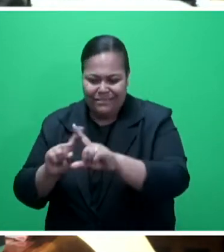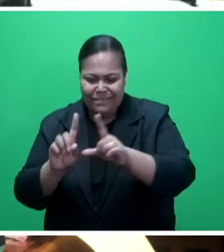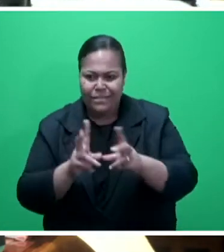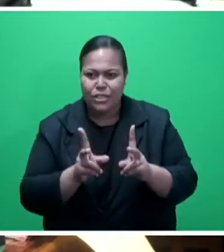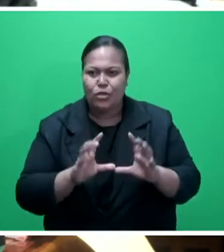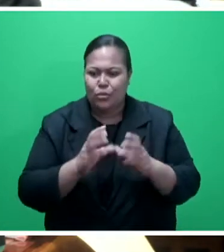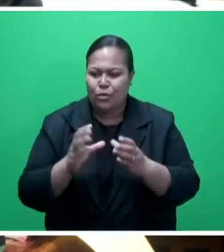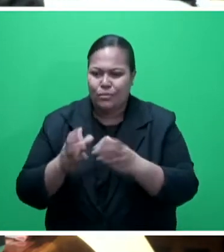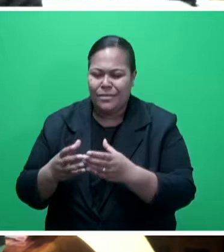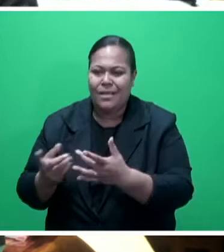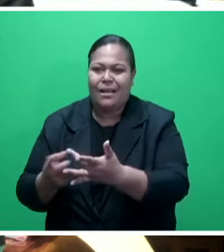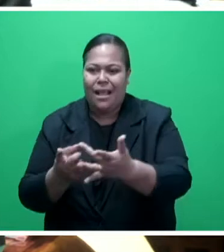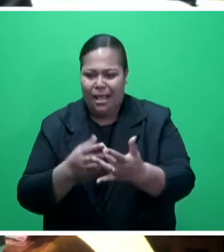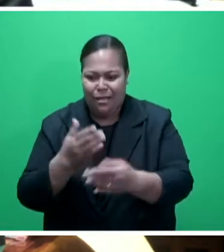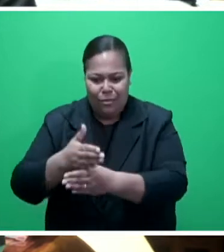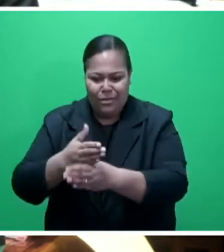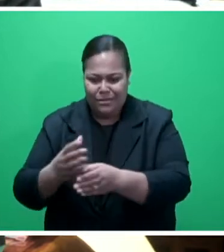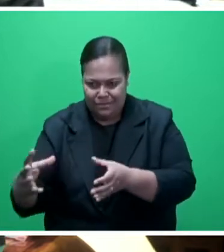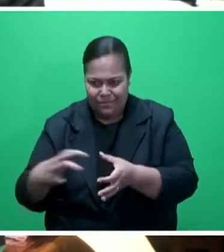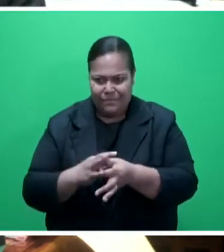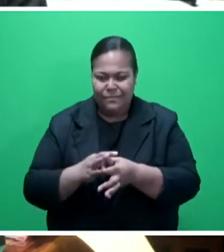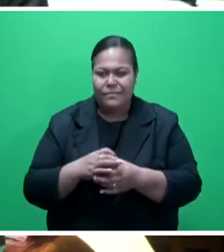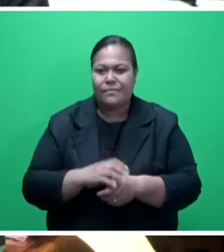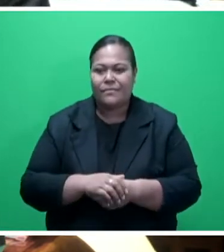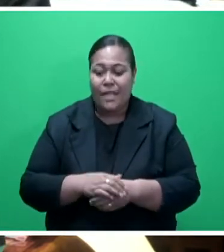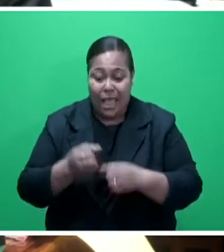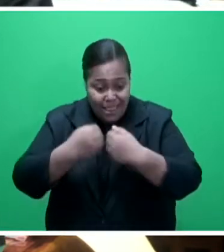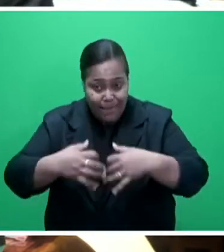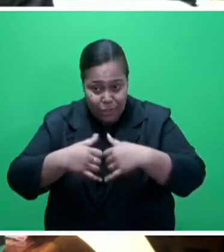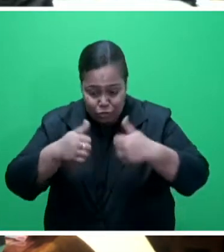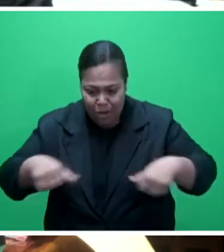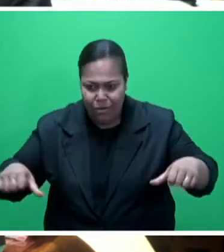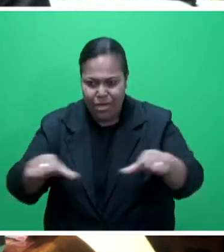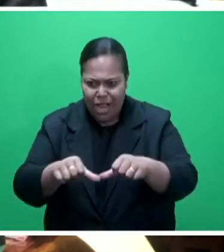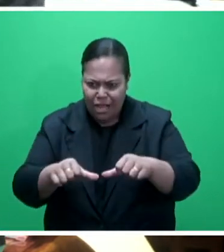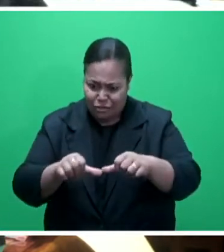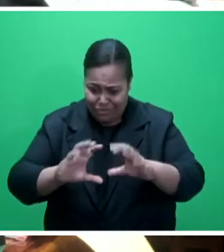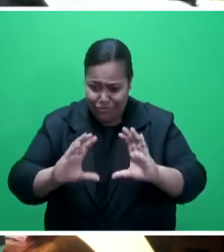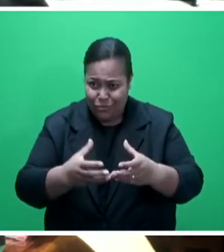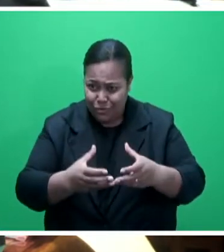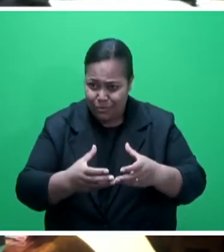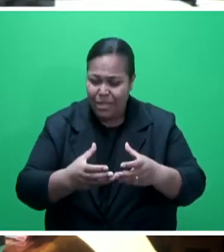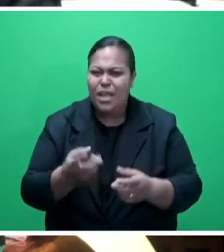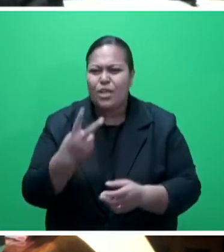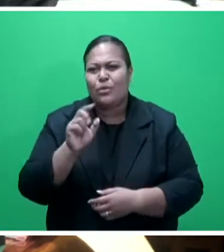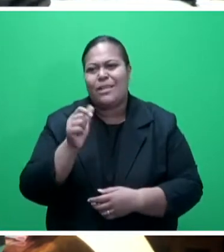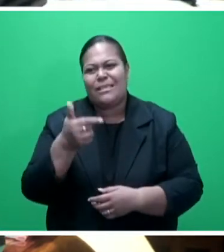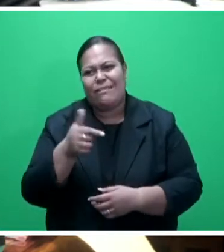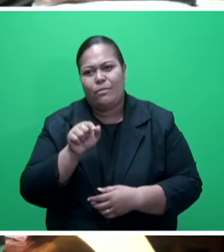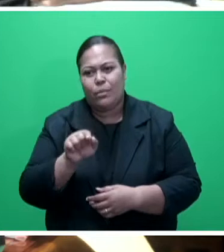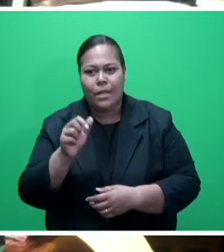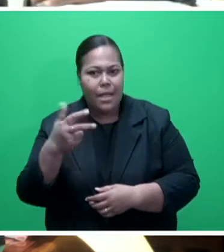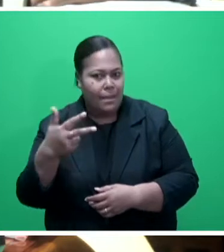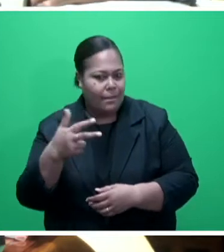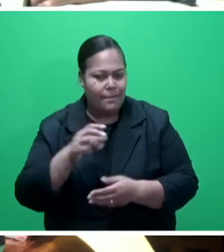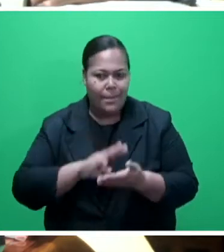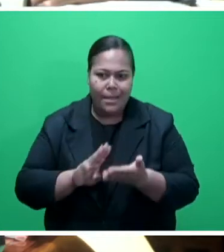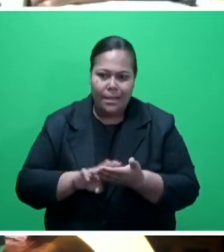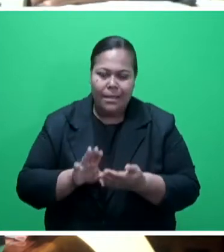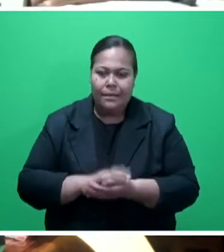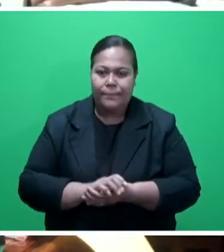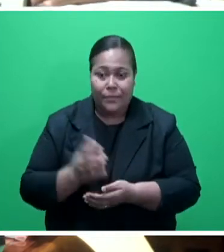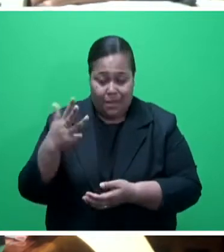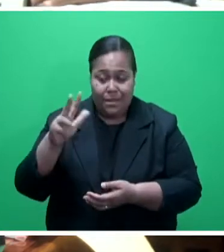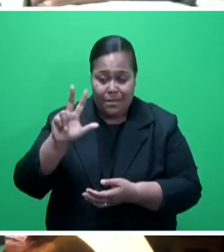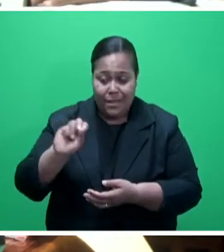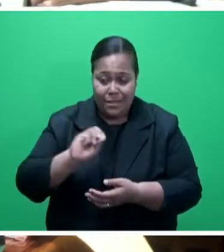other sectoral recovery works. Damages to the agriculture sector has been estimated at around 27.8 million, with